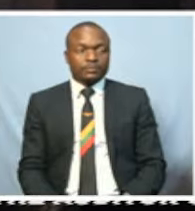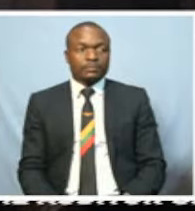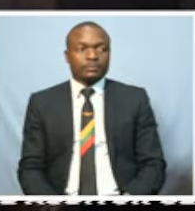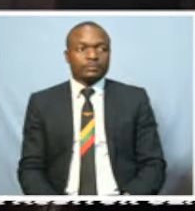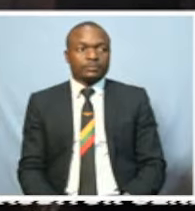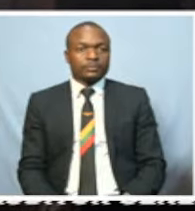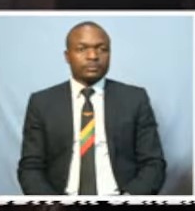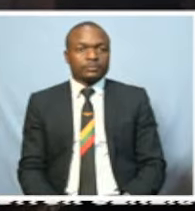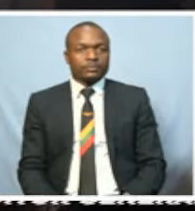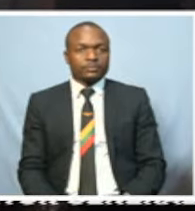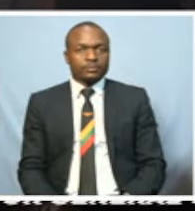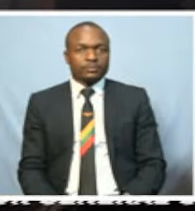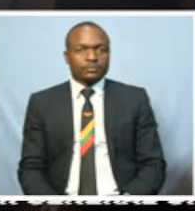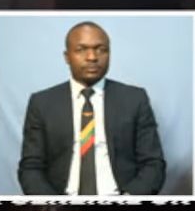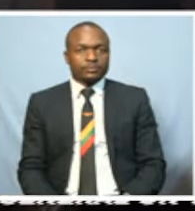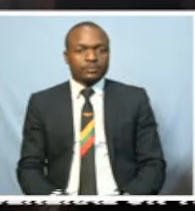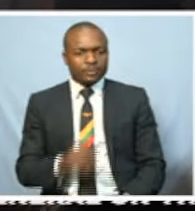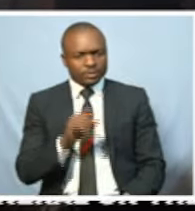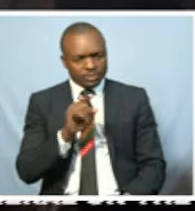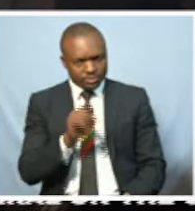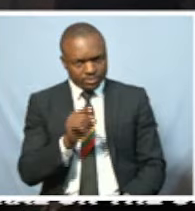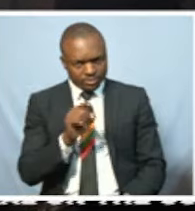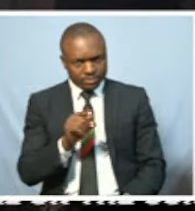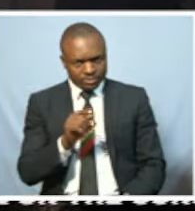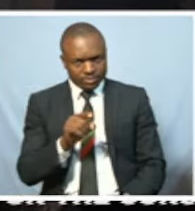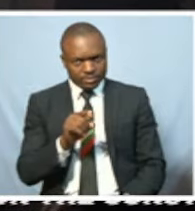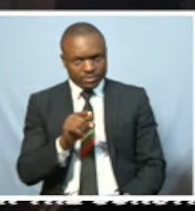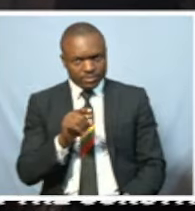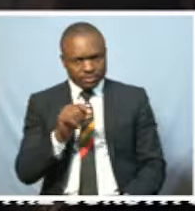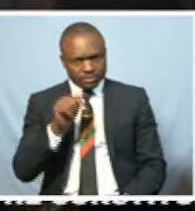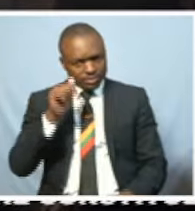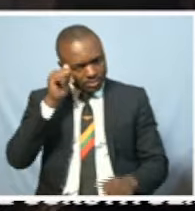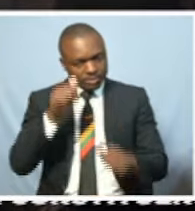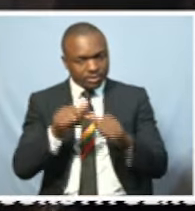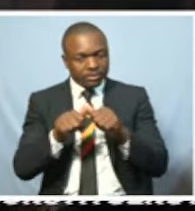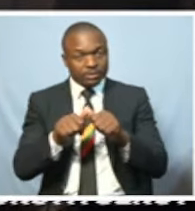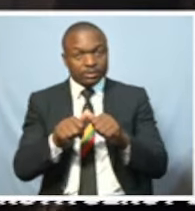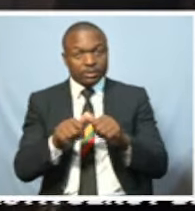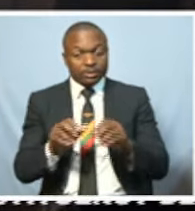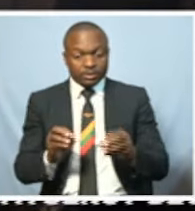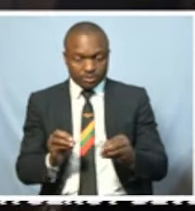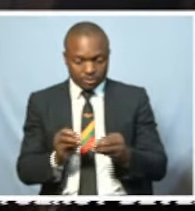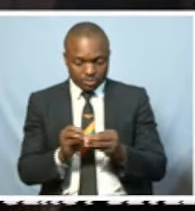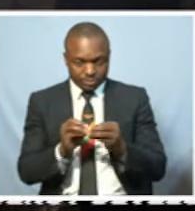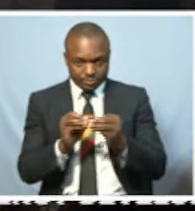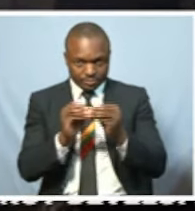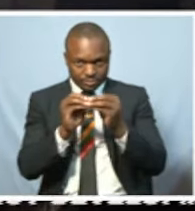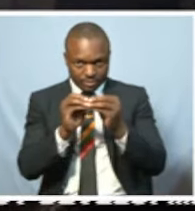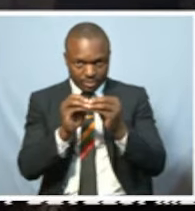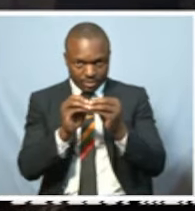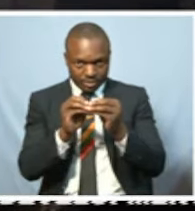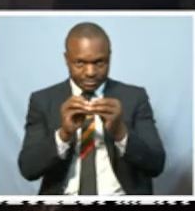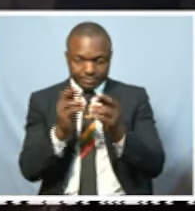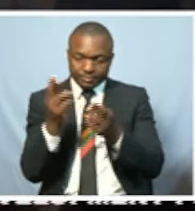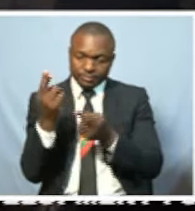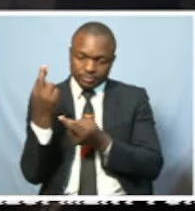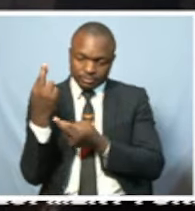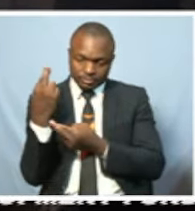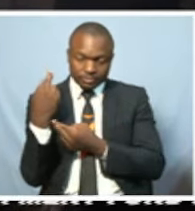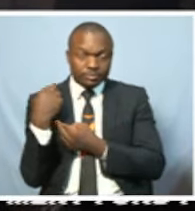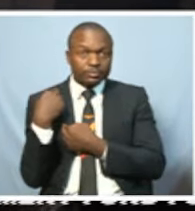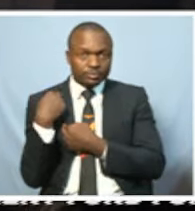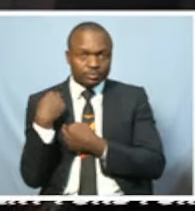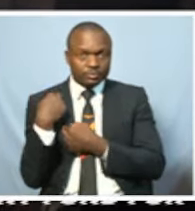do we confirm that the total obligation is equal